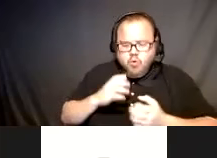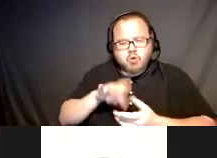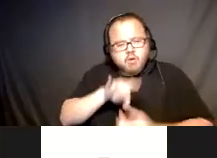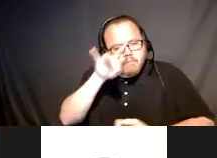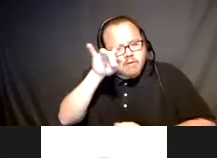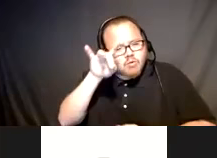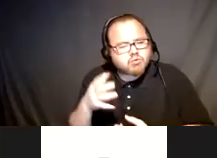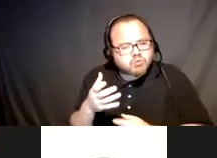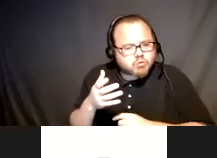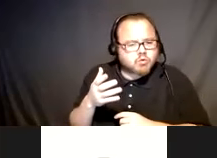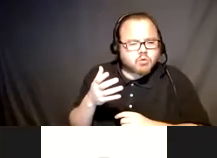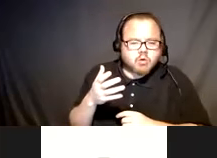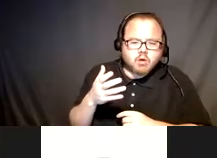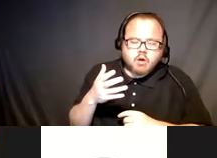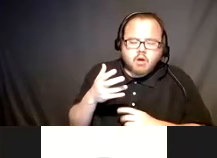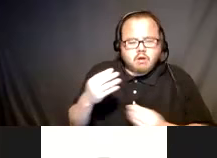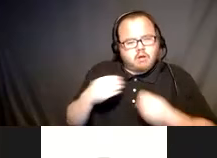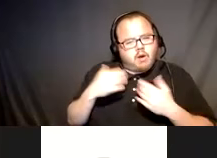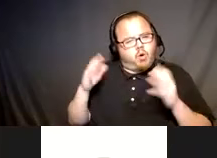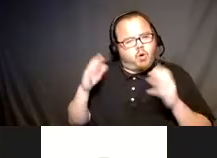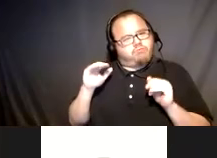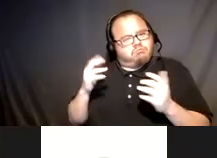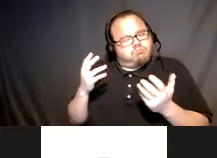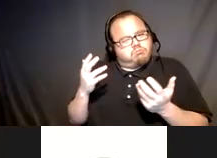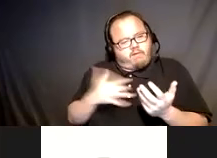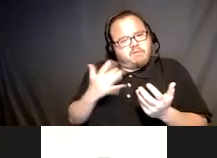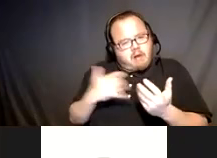in a way that helps me feel like there's a solution.